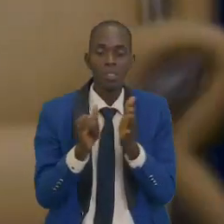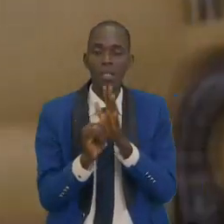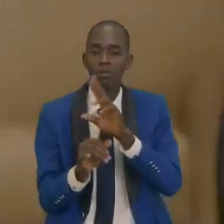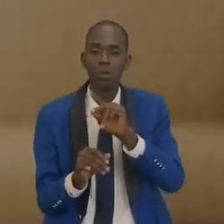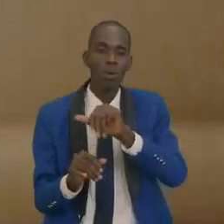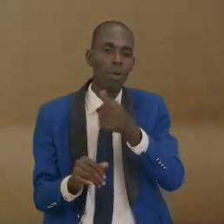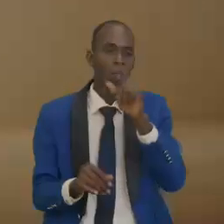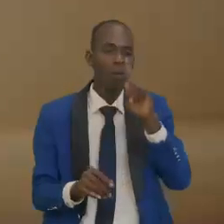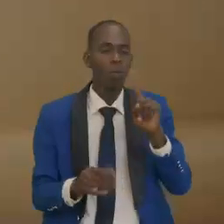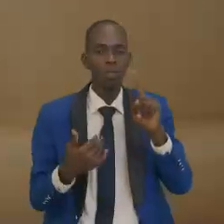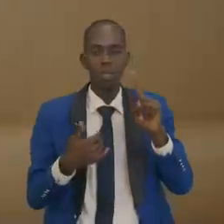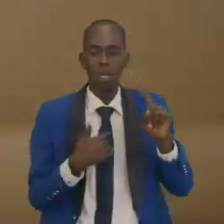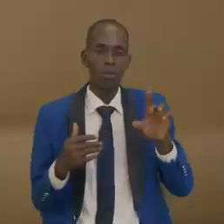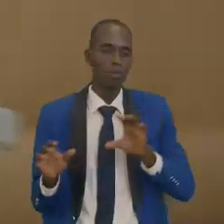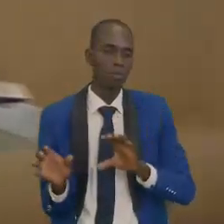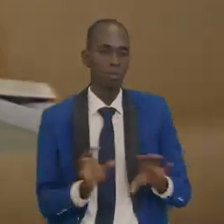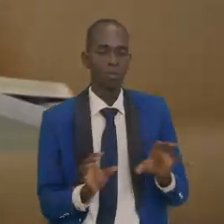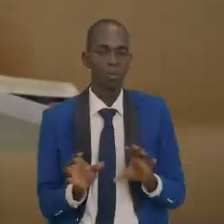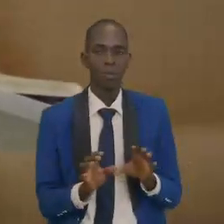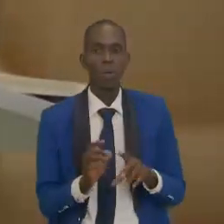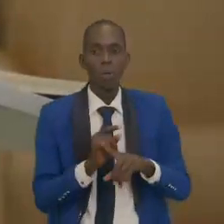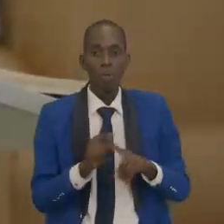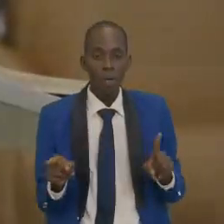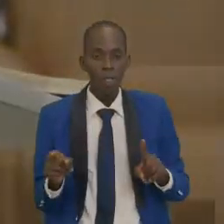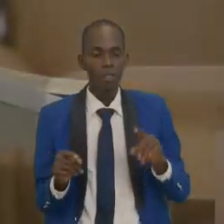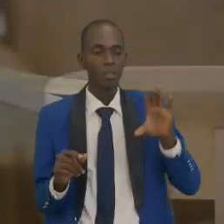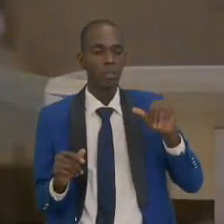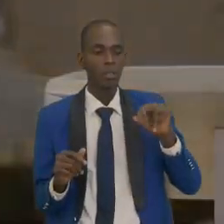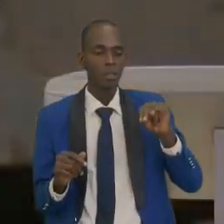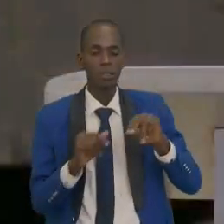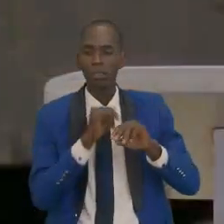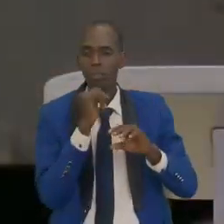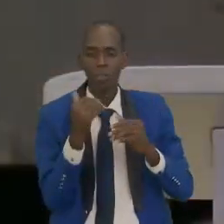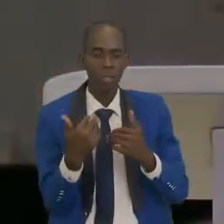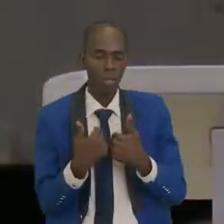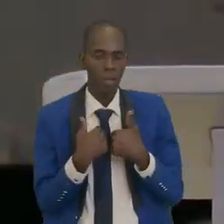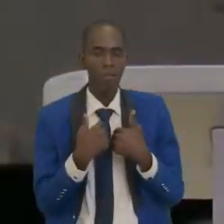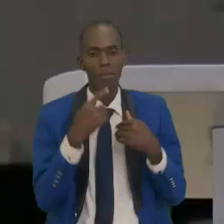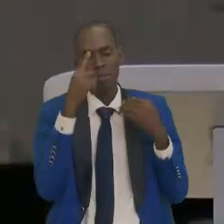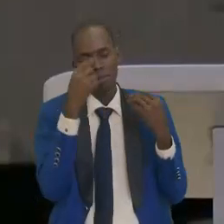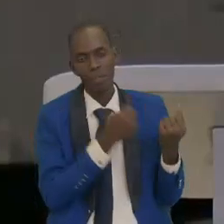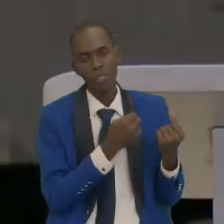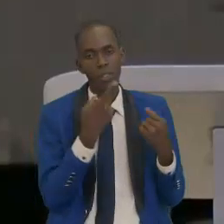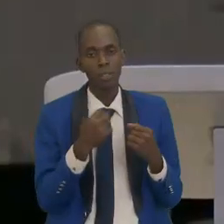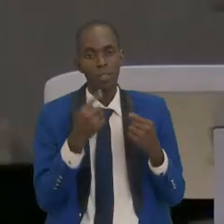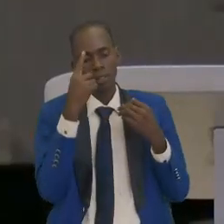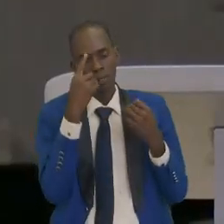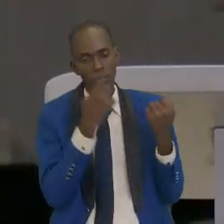but he did not obtain faith the face for righteousness